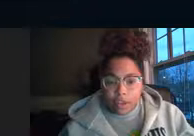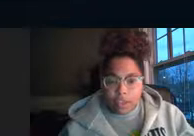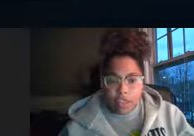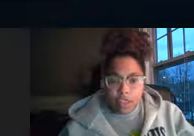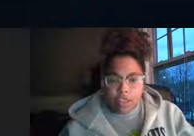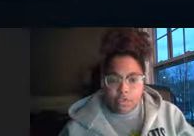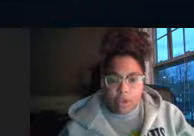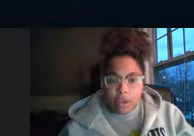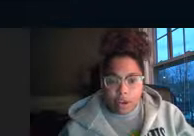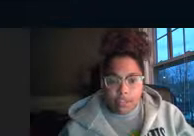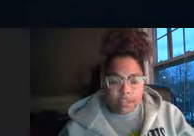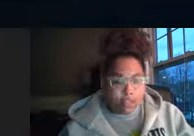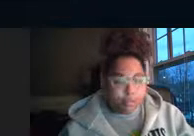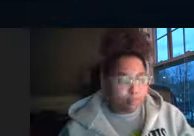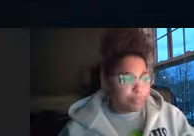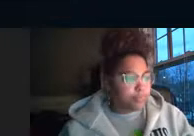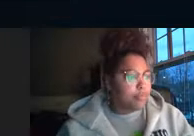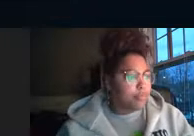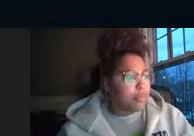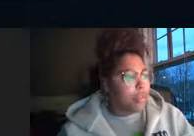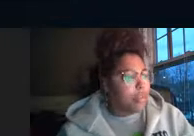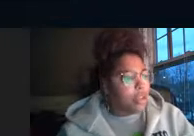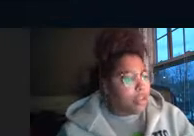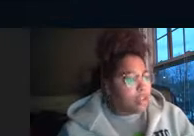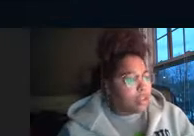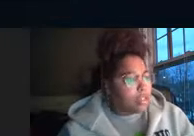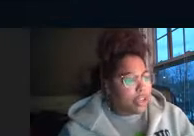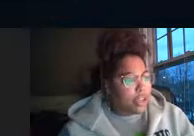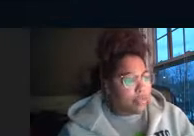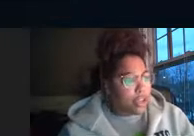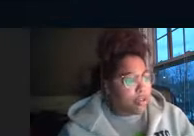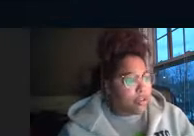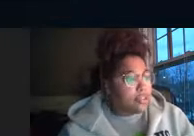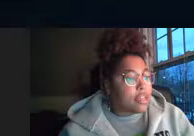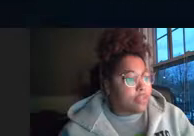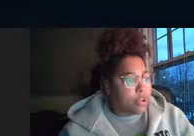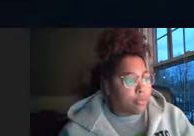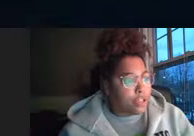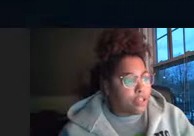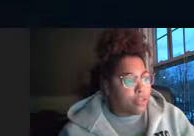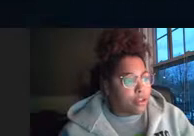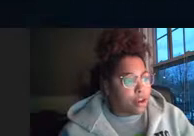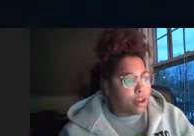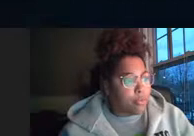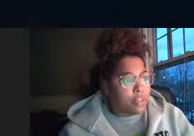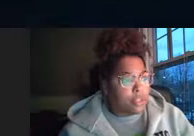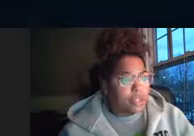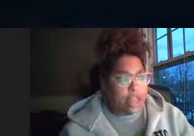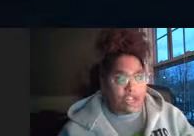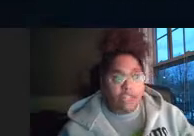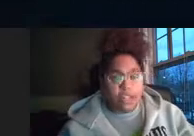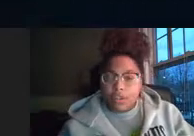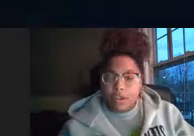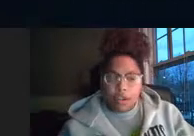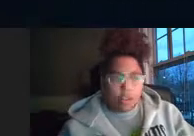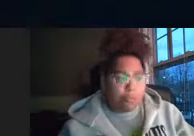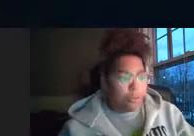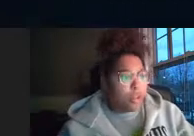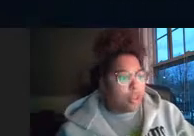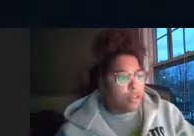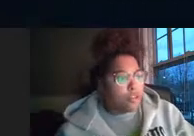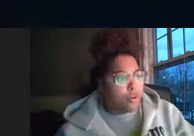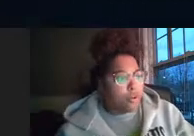Increase the likelihood that they can get through that crisis. The second set of recommendations here are when the city actually gets